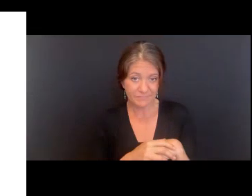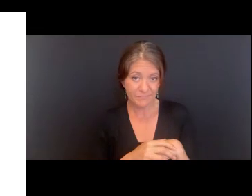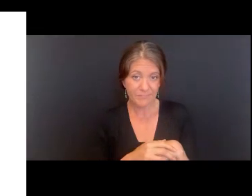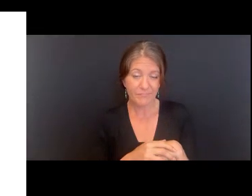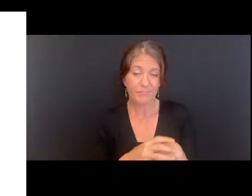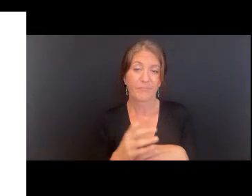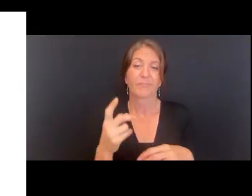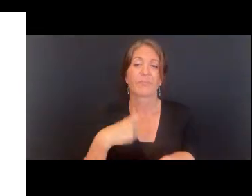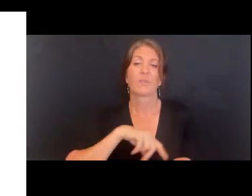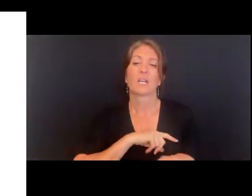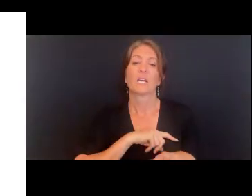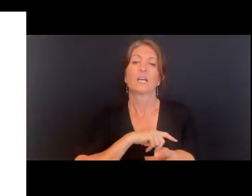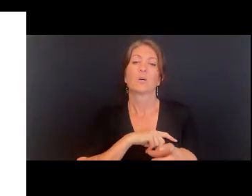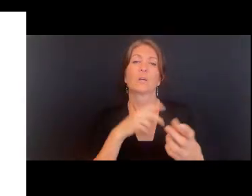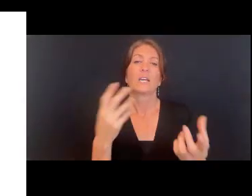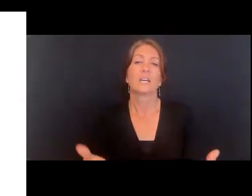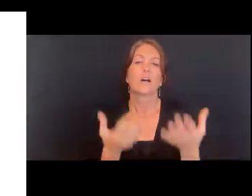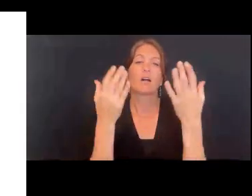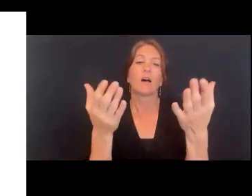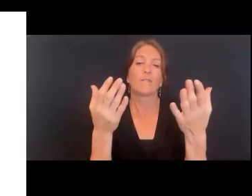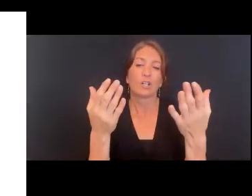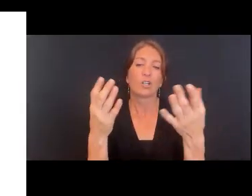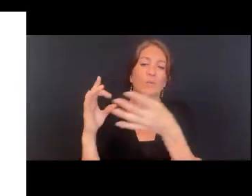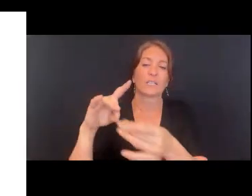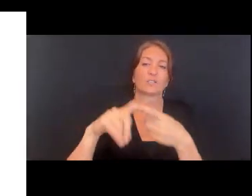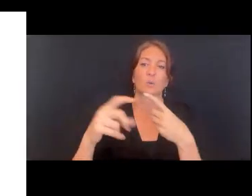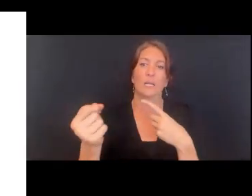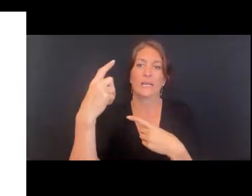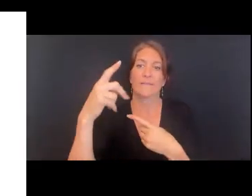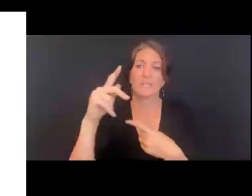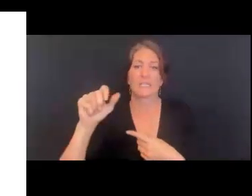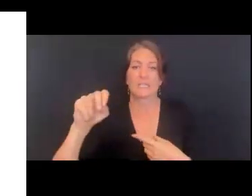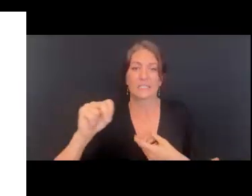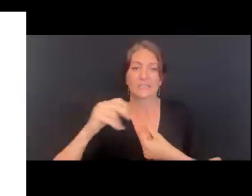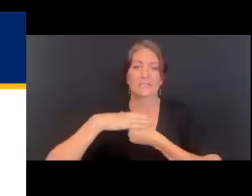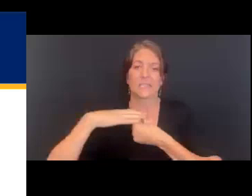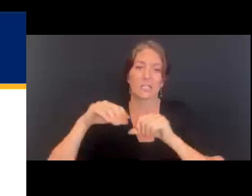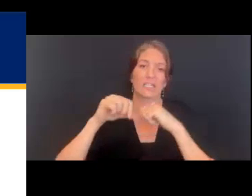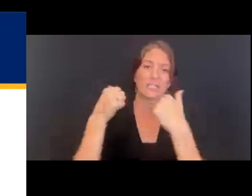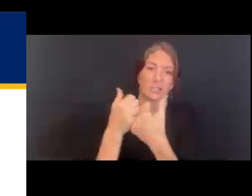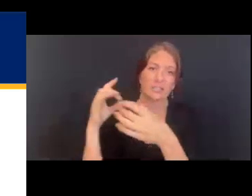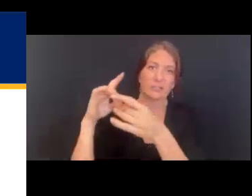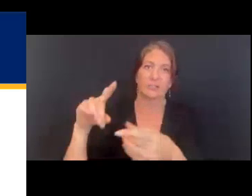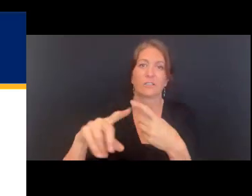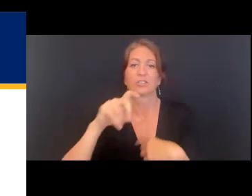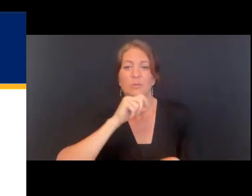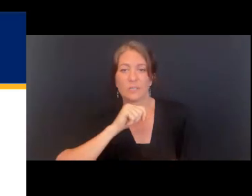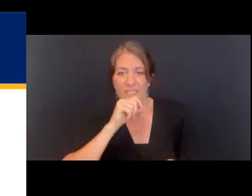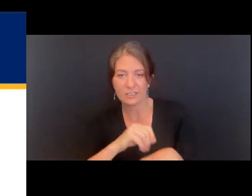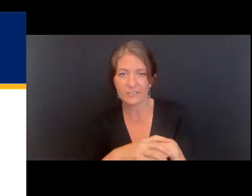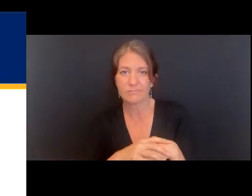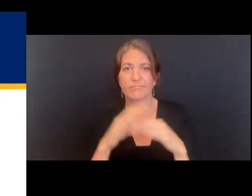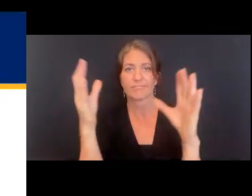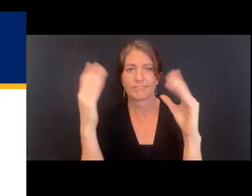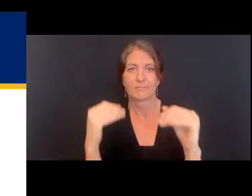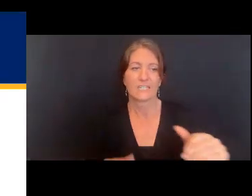11 Kansas Area Agencies on Aging, and the Northwest Kansas Area Agency on Aging is the prime contractor. Next slide,